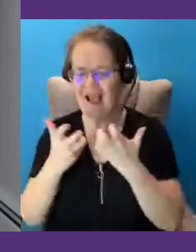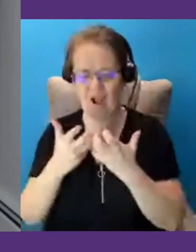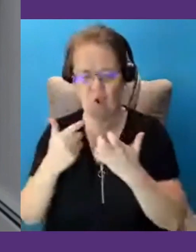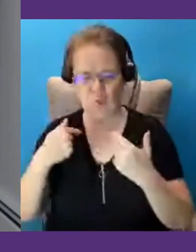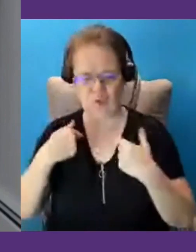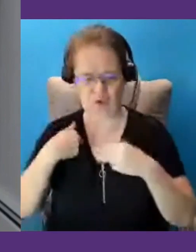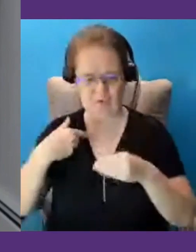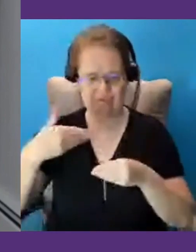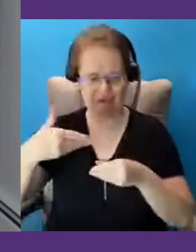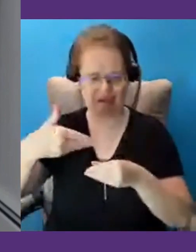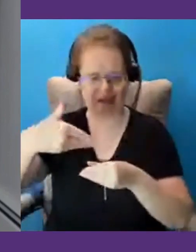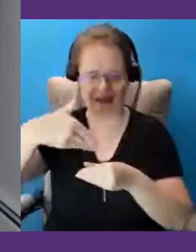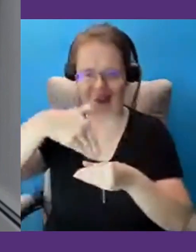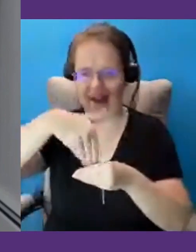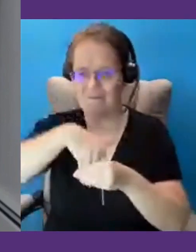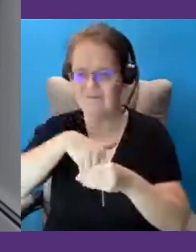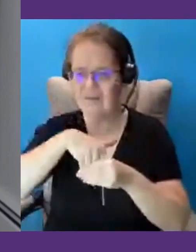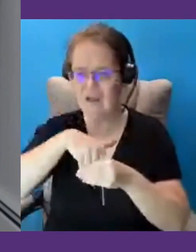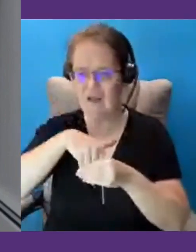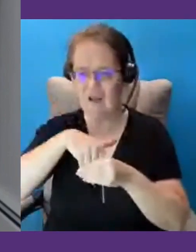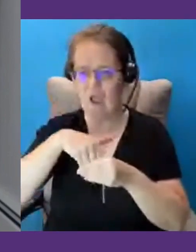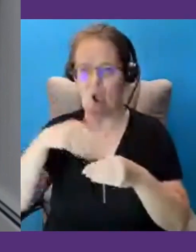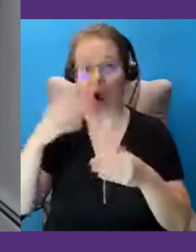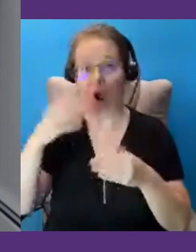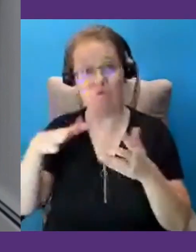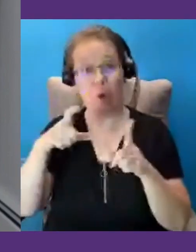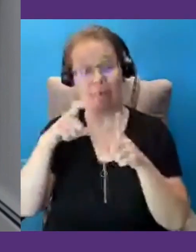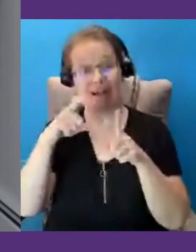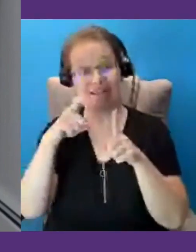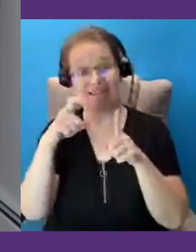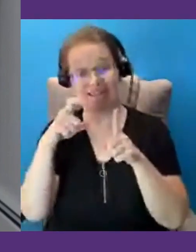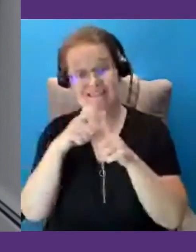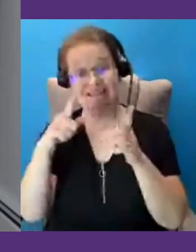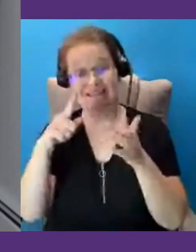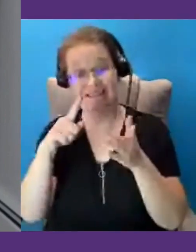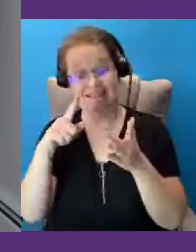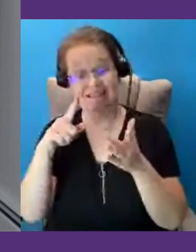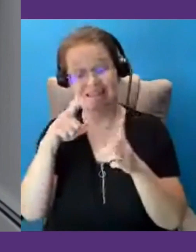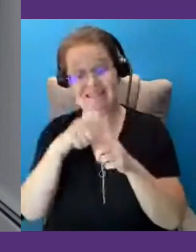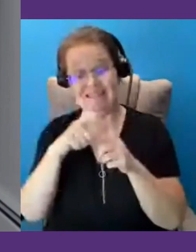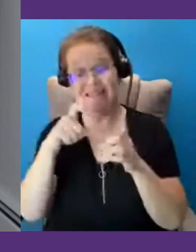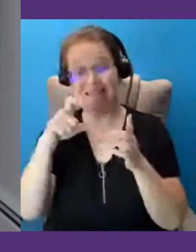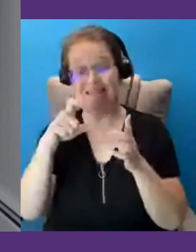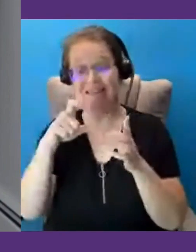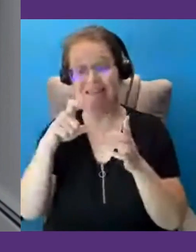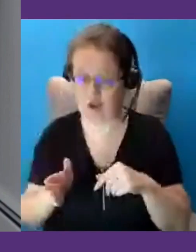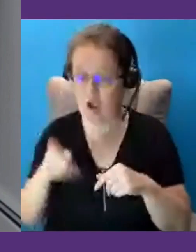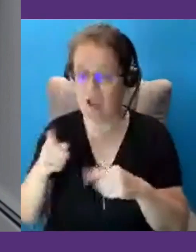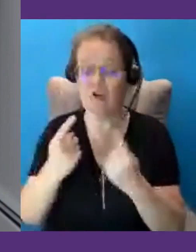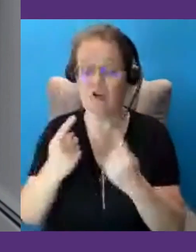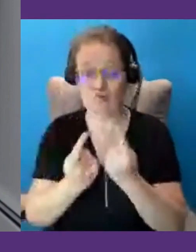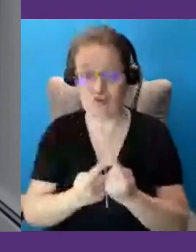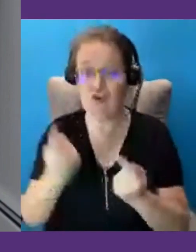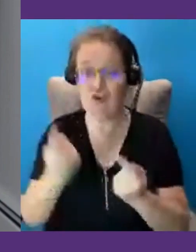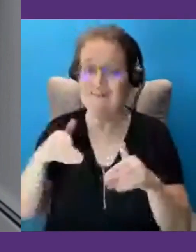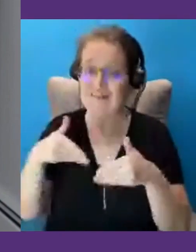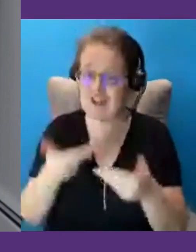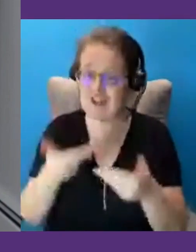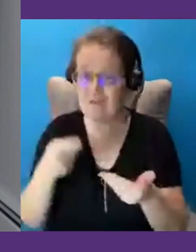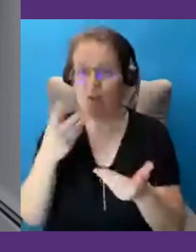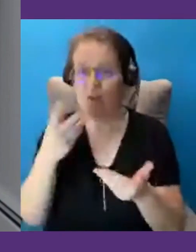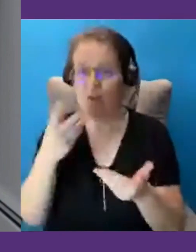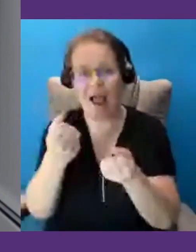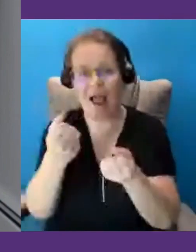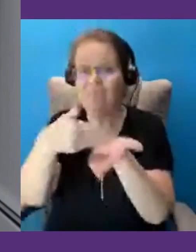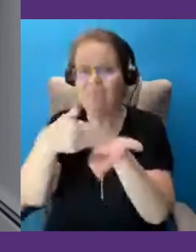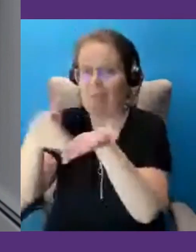DEI side, diversity, equity, and inclusion, products and services. So they understand that the market exists, it's out